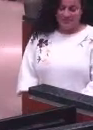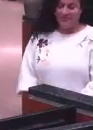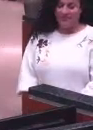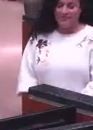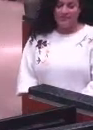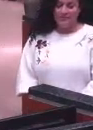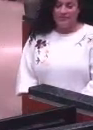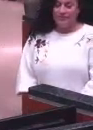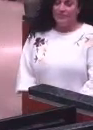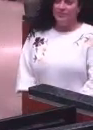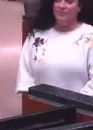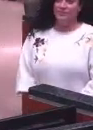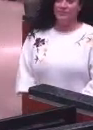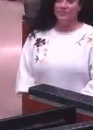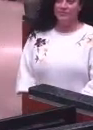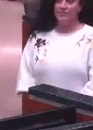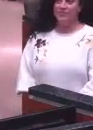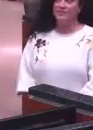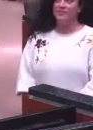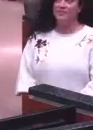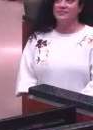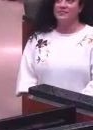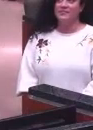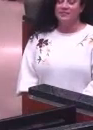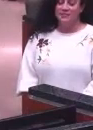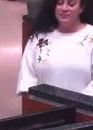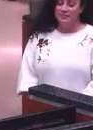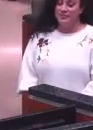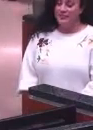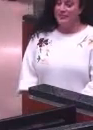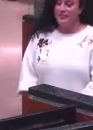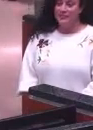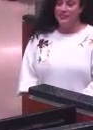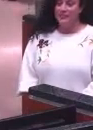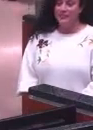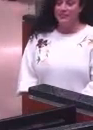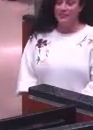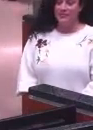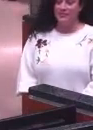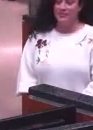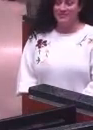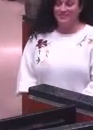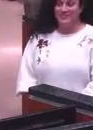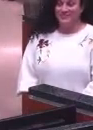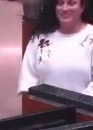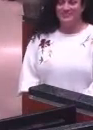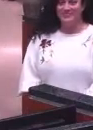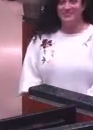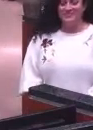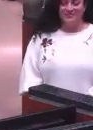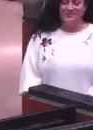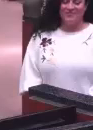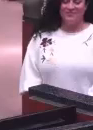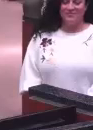their patience and support in, guiding us through this process, being that it's a brand new committee.